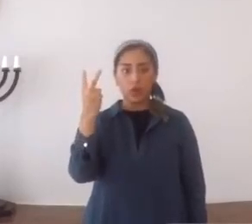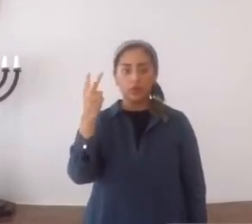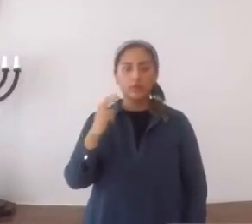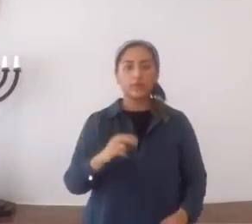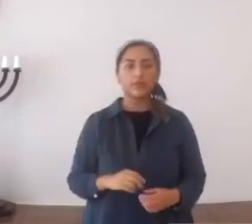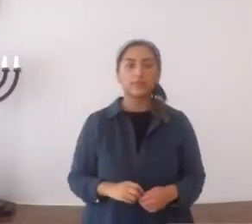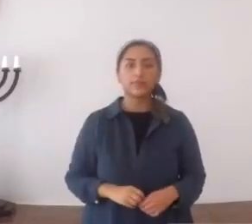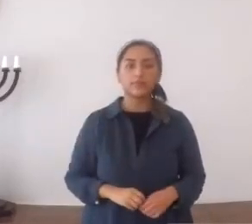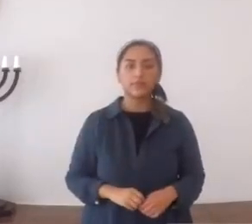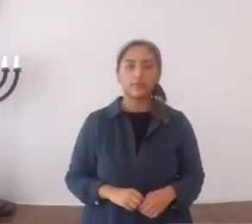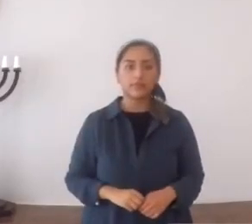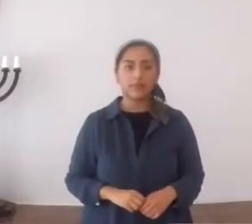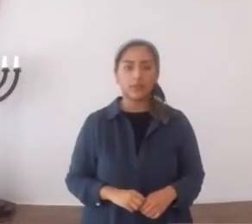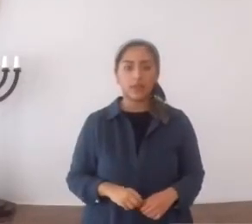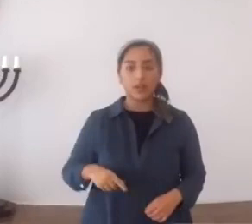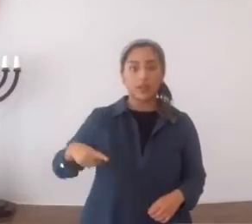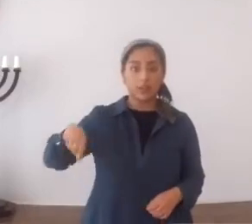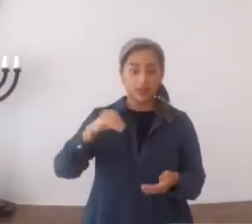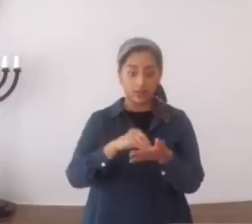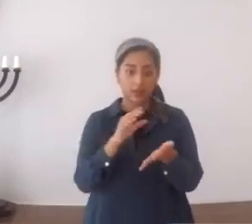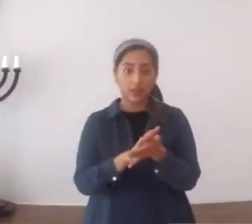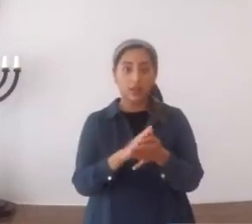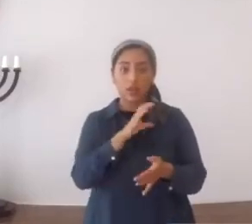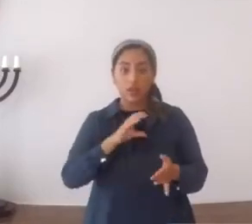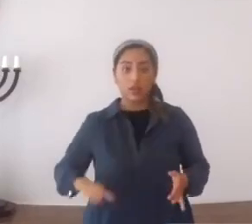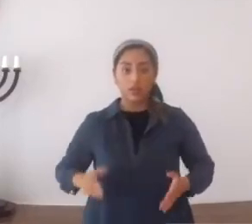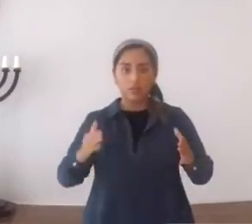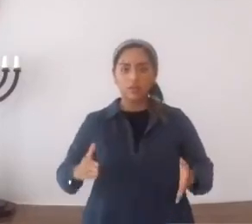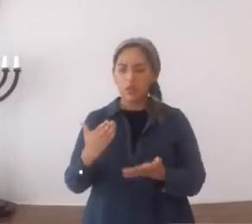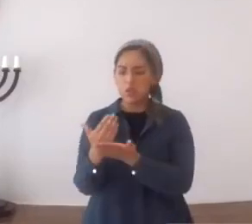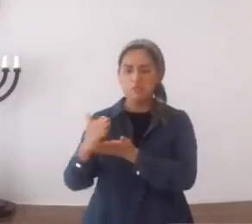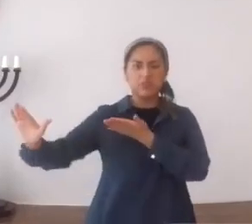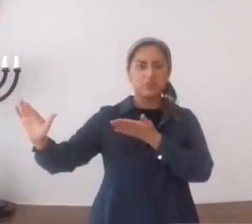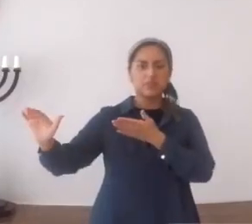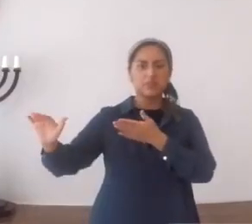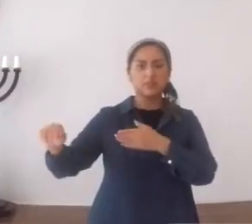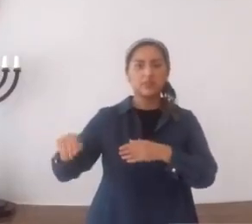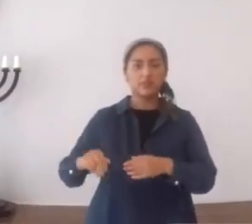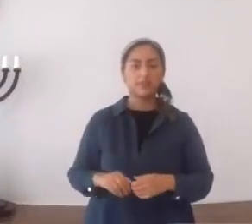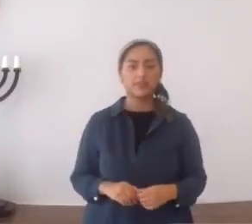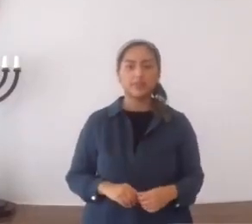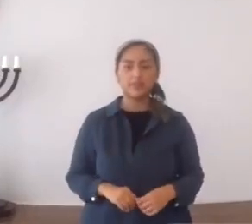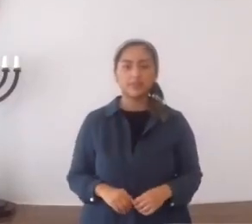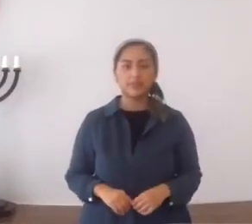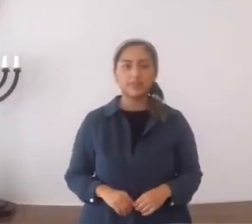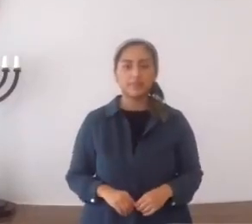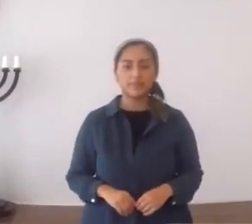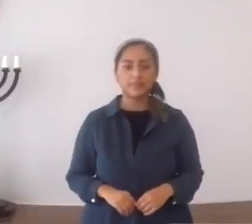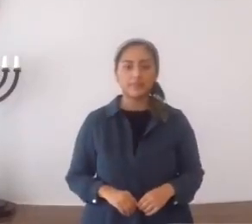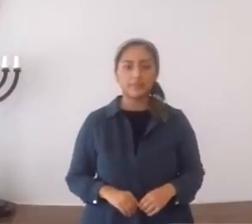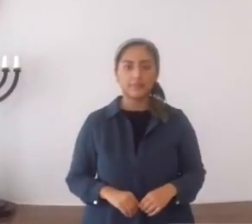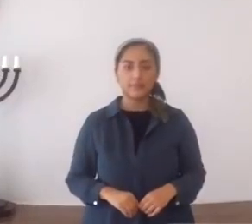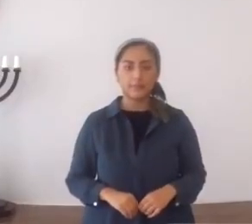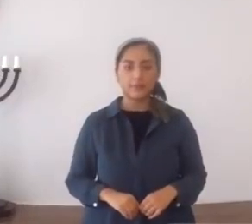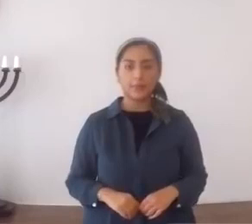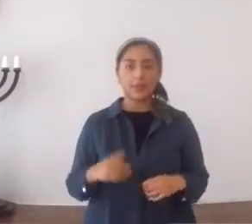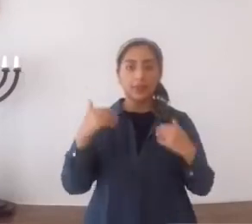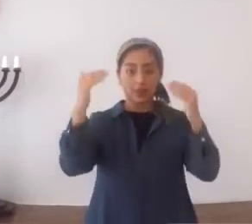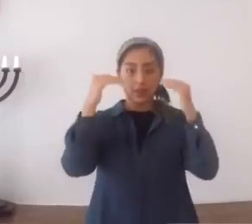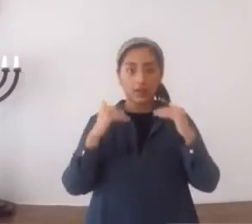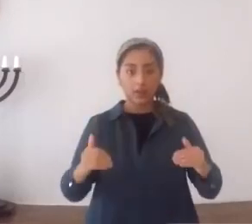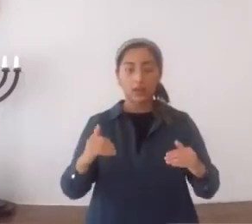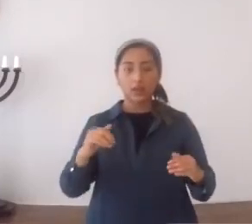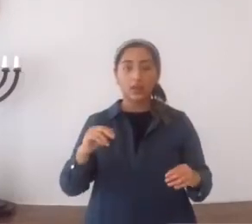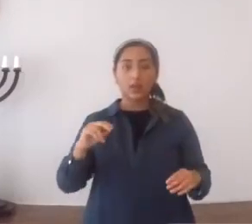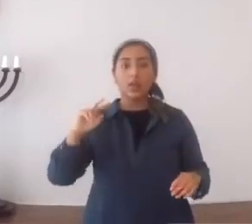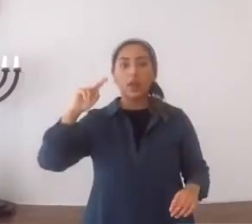el by Papa Pius Pío XII, II, puso los cristianos son unos herejes. he put the Christians are some persons. Después vino el